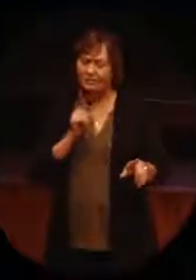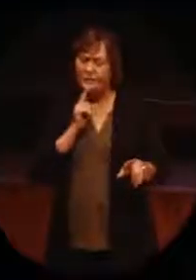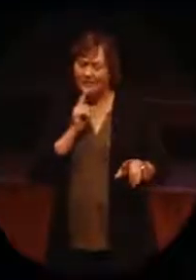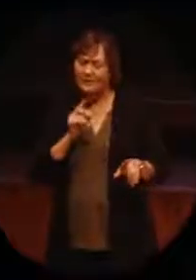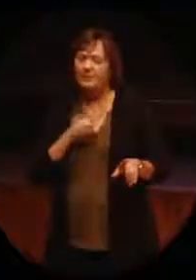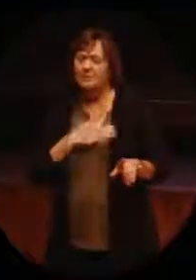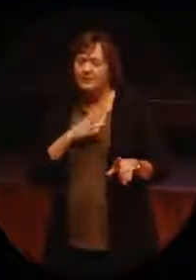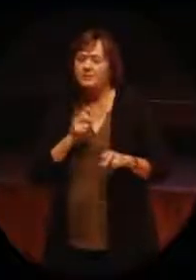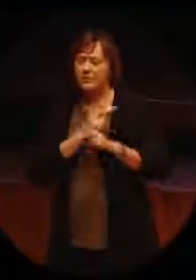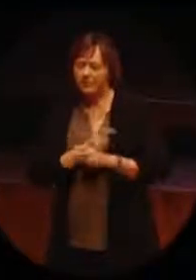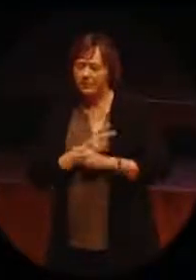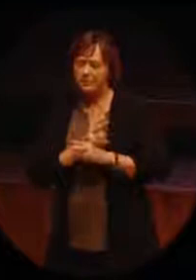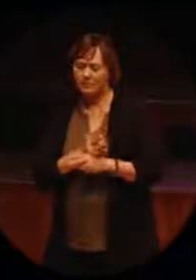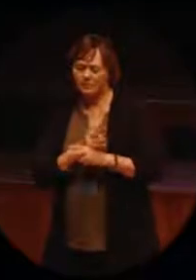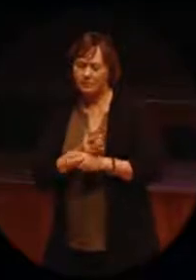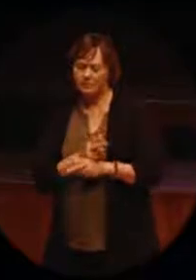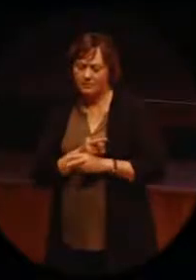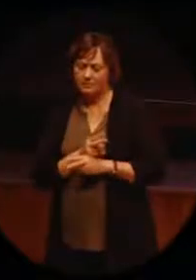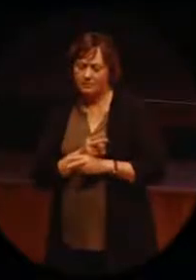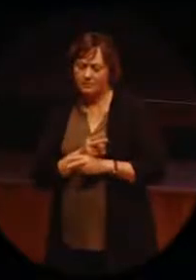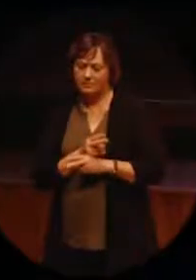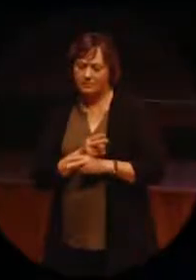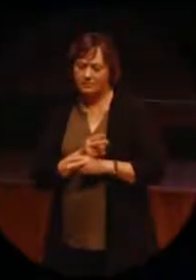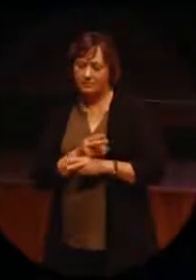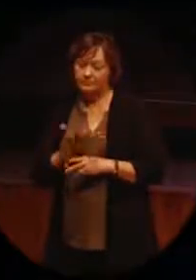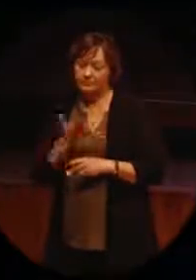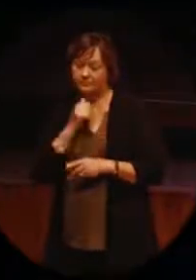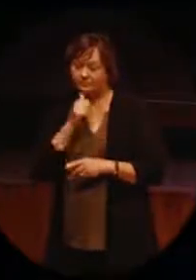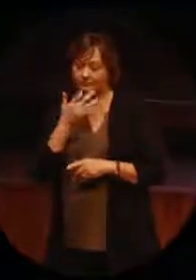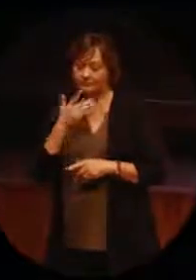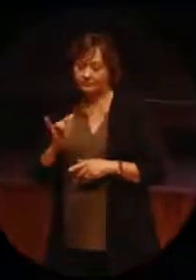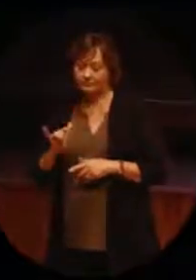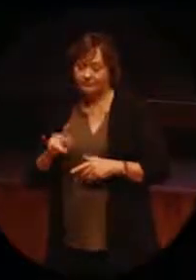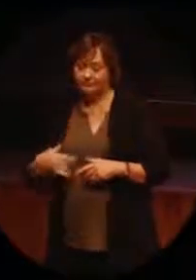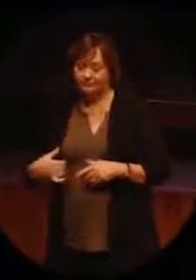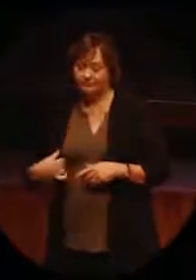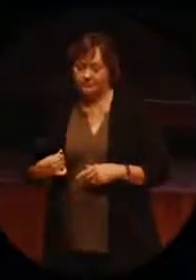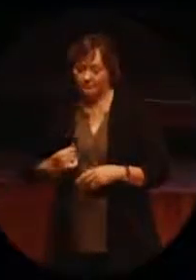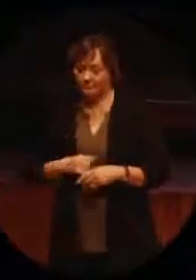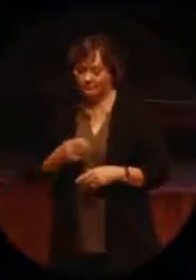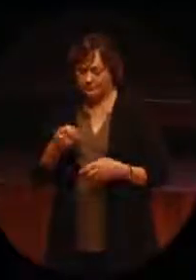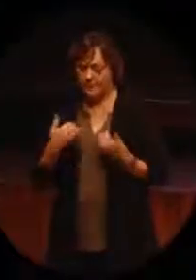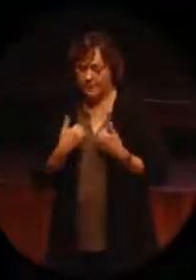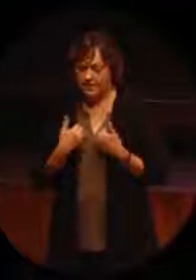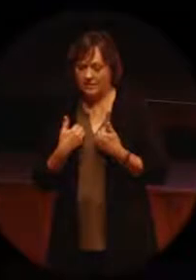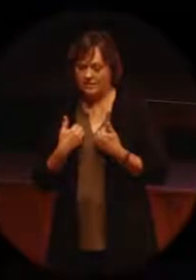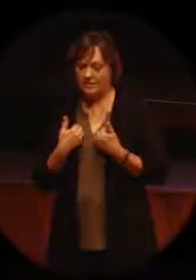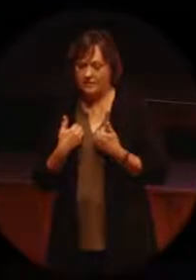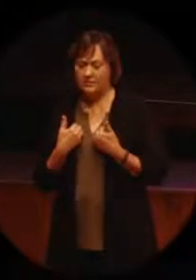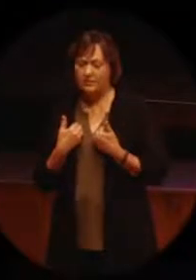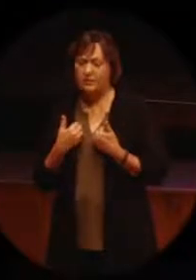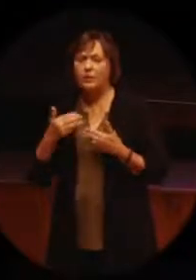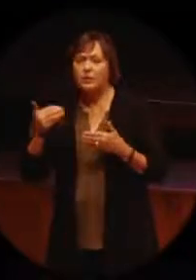Ty, really be careful. Really be careful. Unfortunately, he had